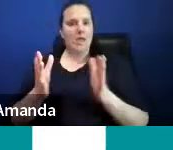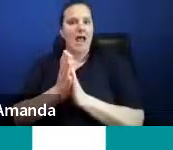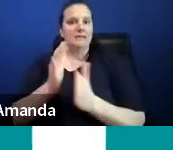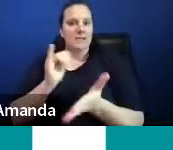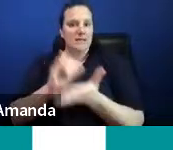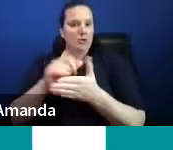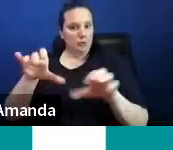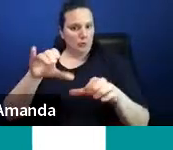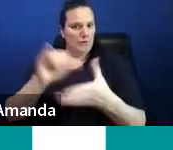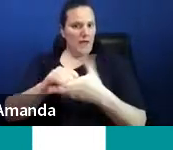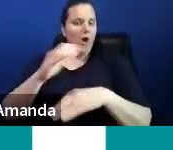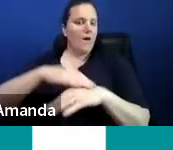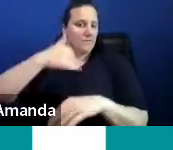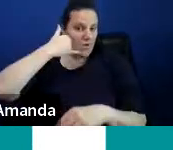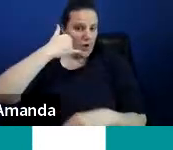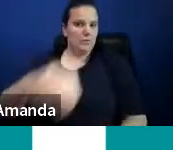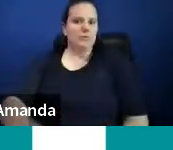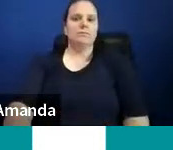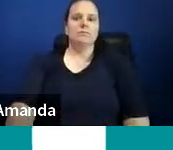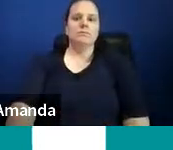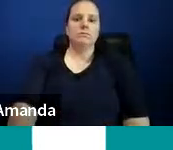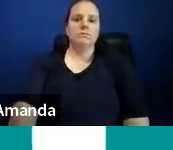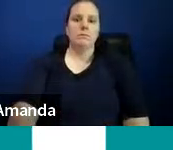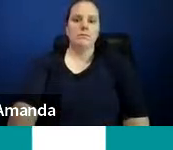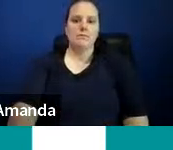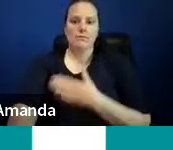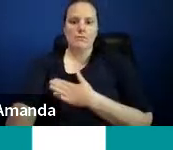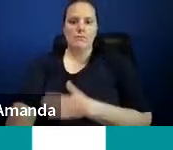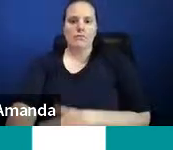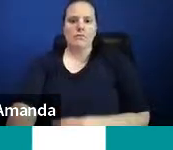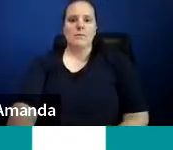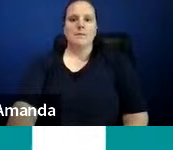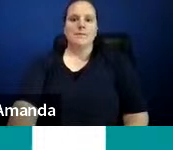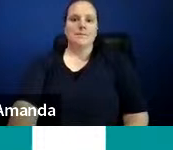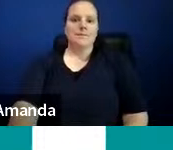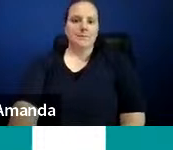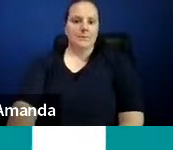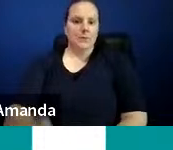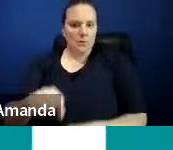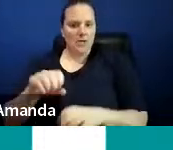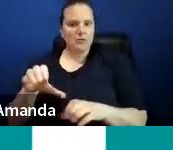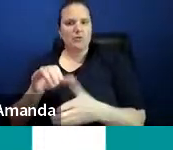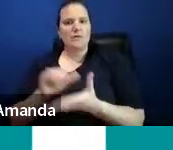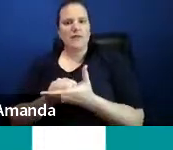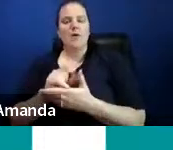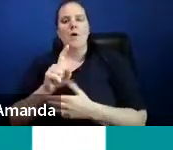you do that via phone. You can do so by dialing